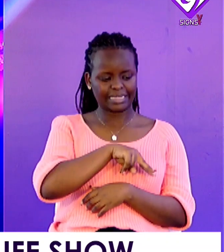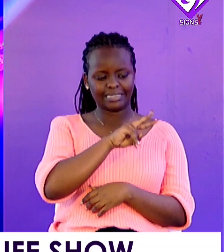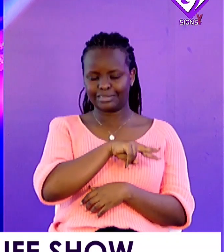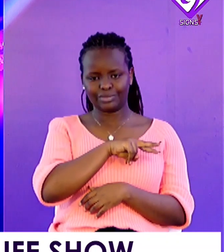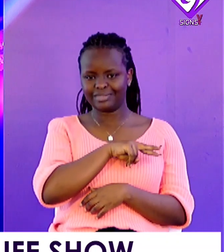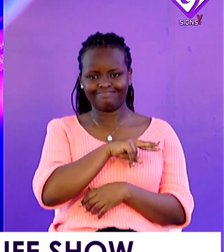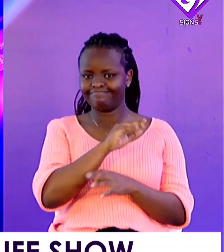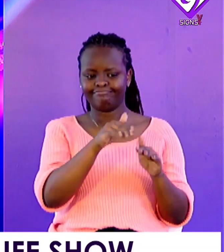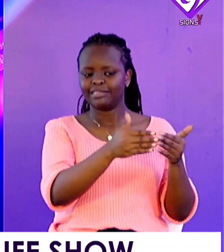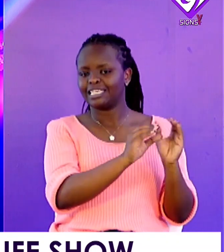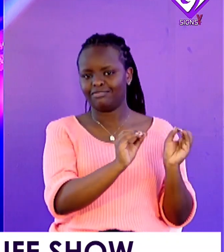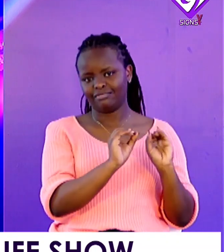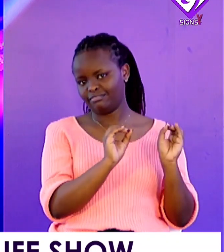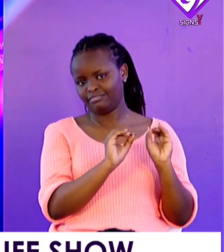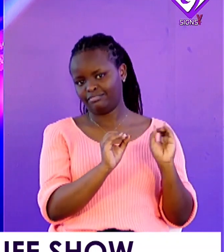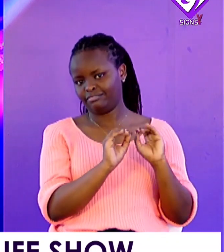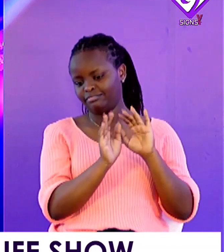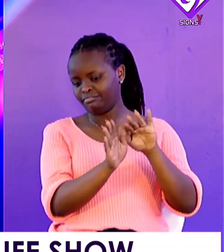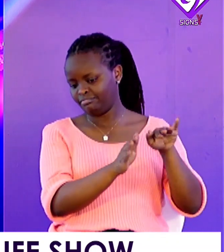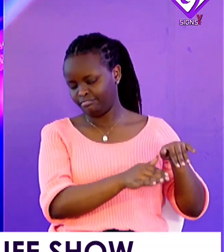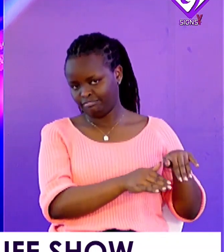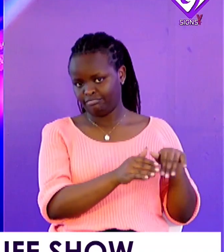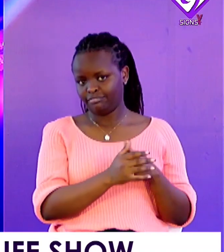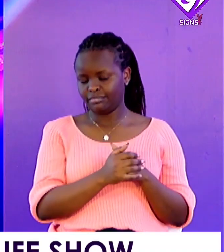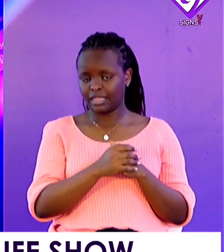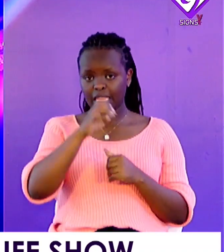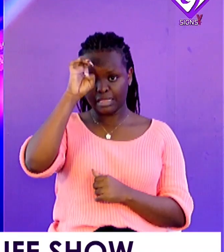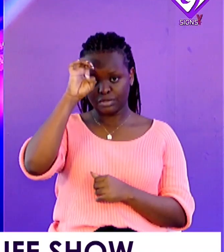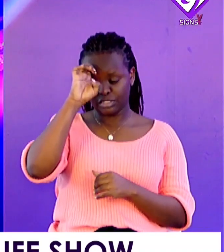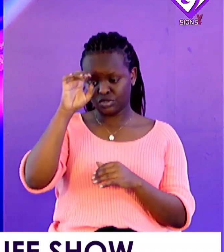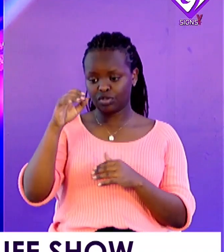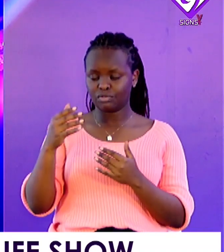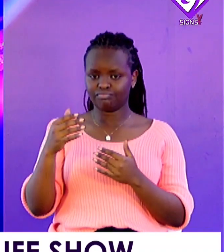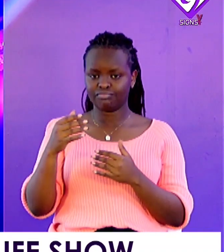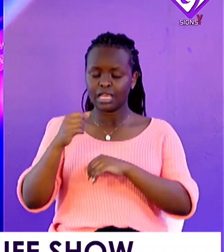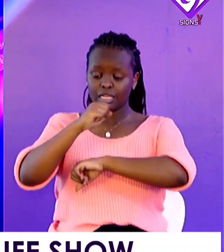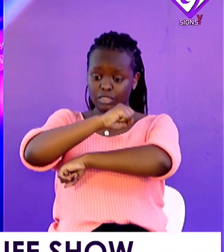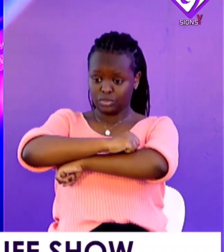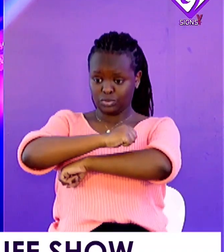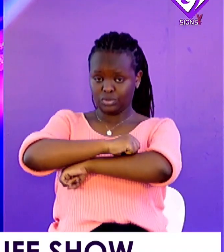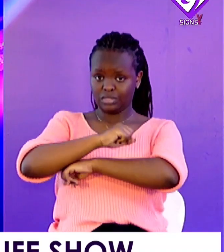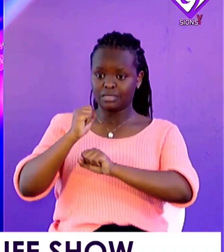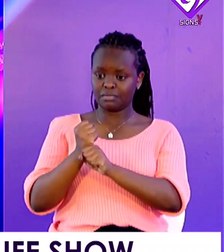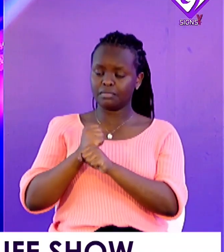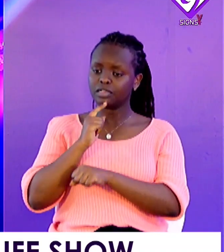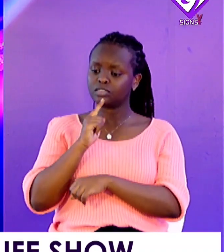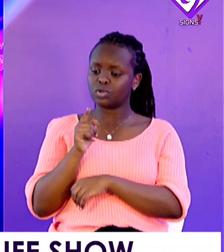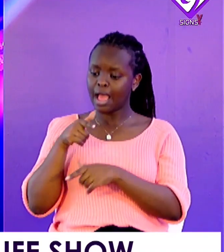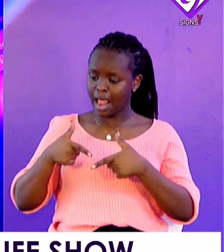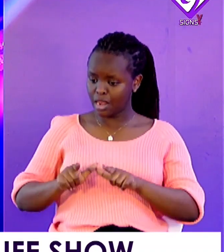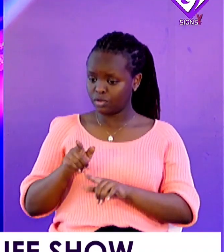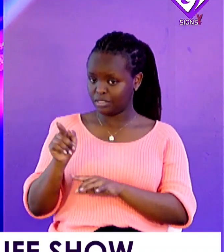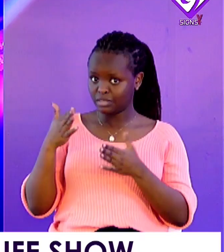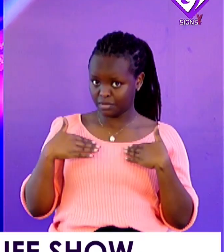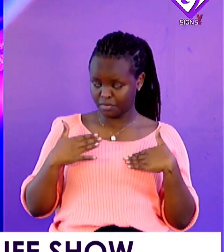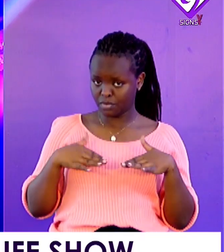them. And also, the education facilities should make sure that they allow this kind of